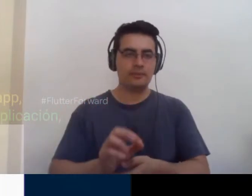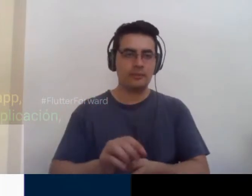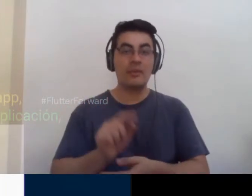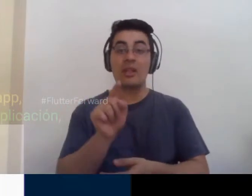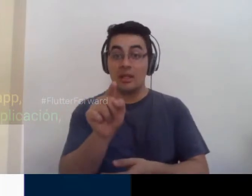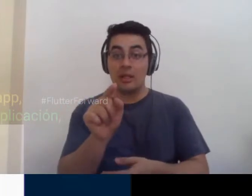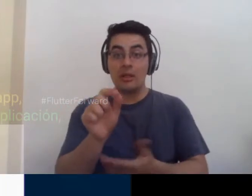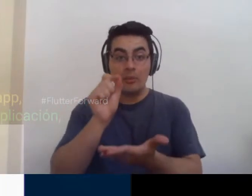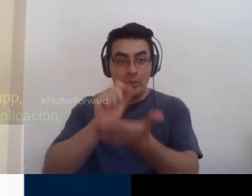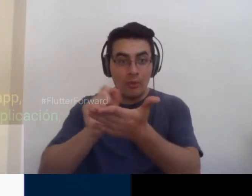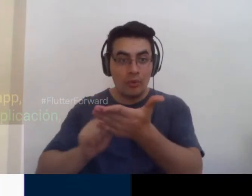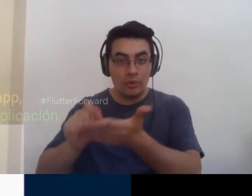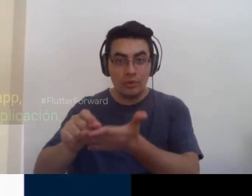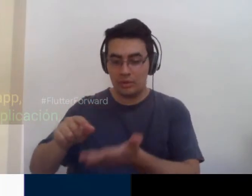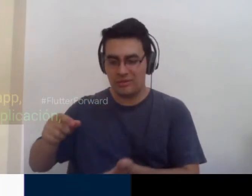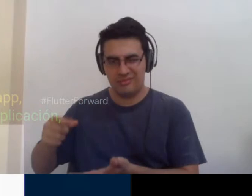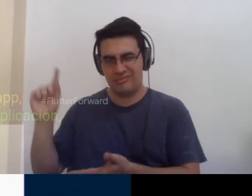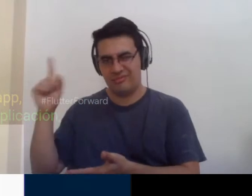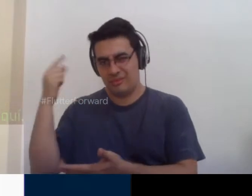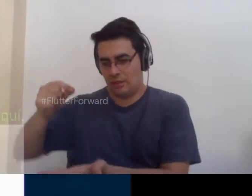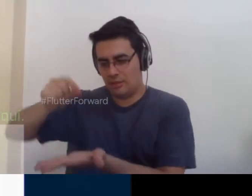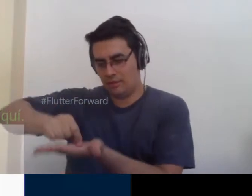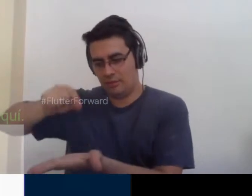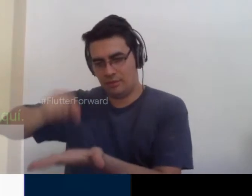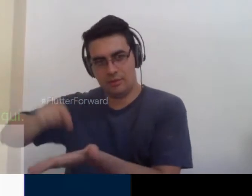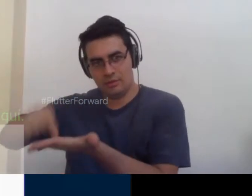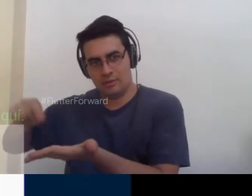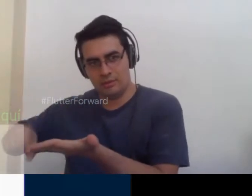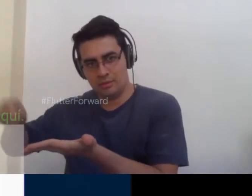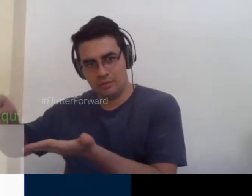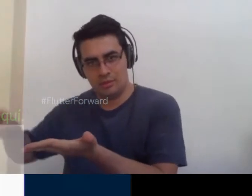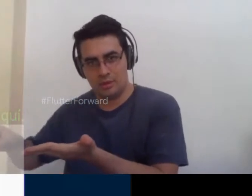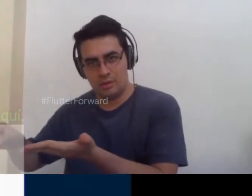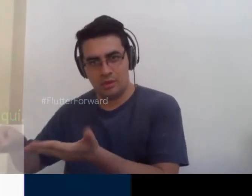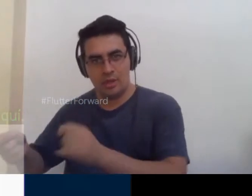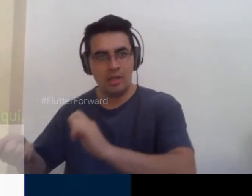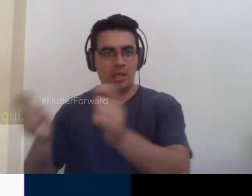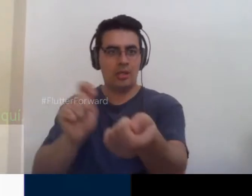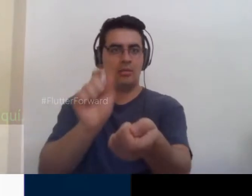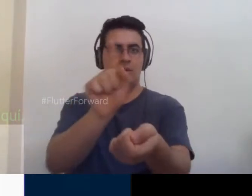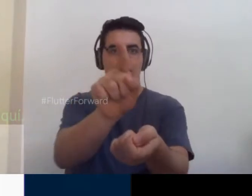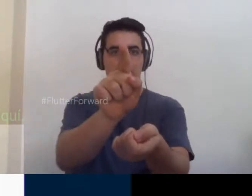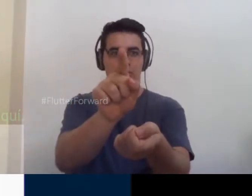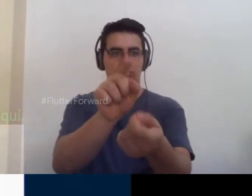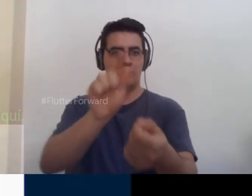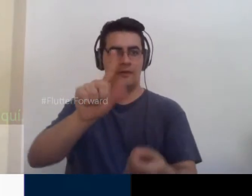we can respond to different inputs from our app, like the player stats that we'll be using here.